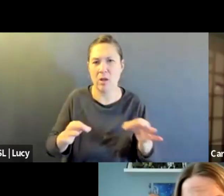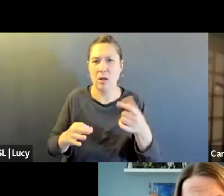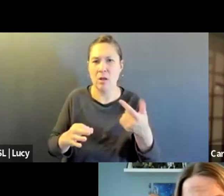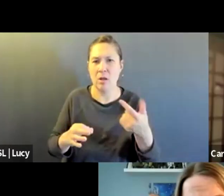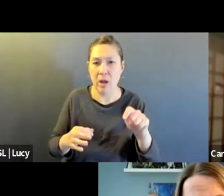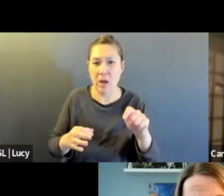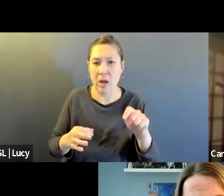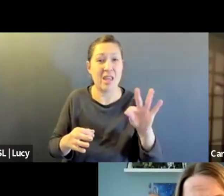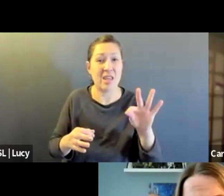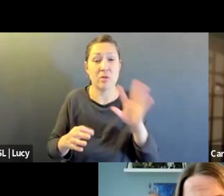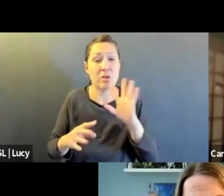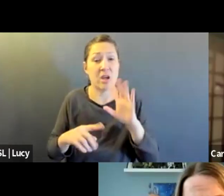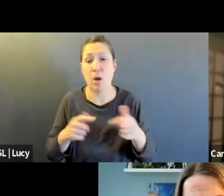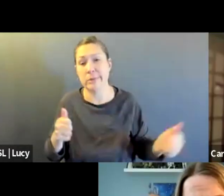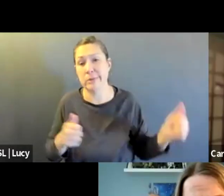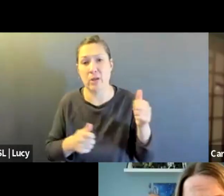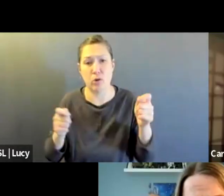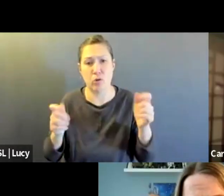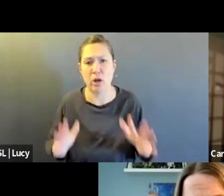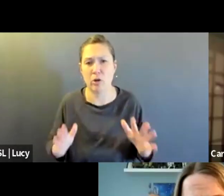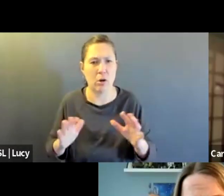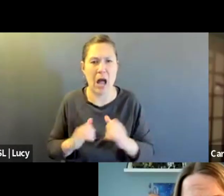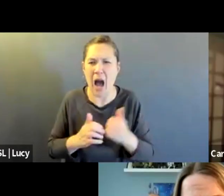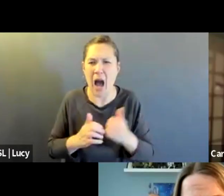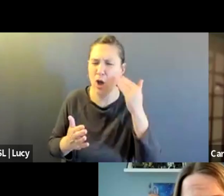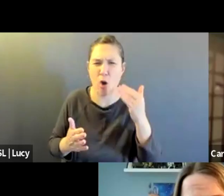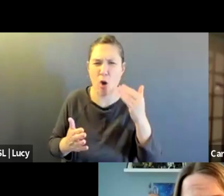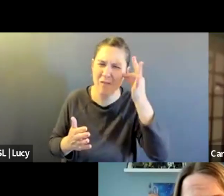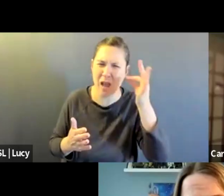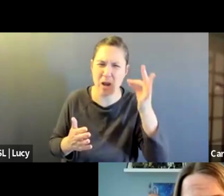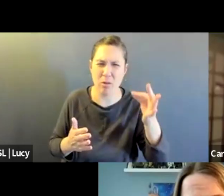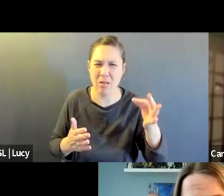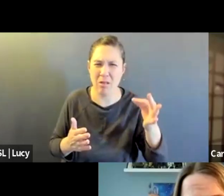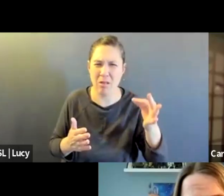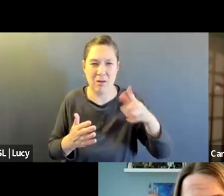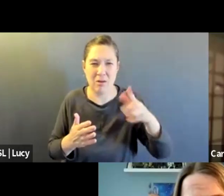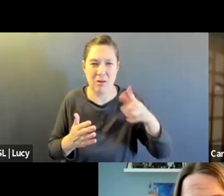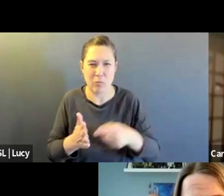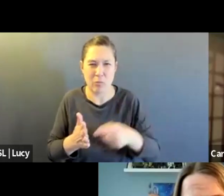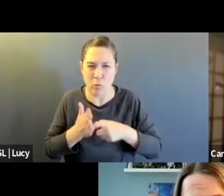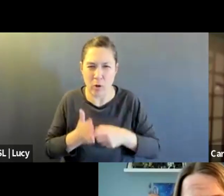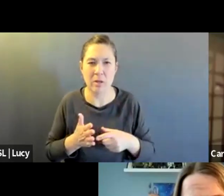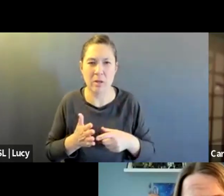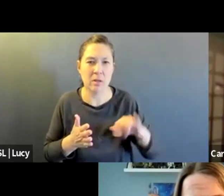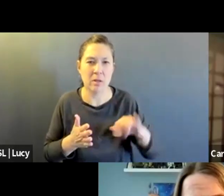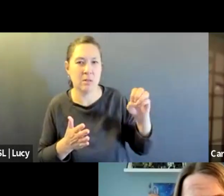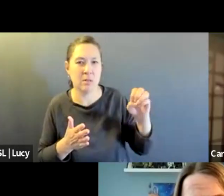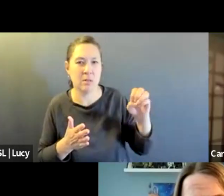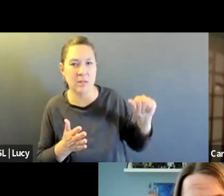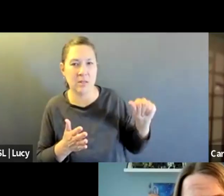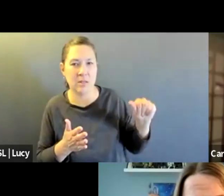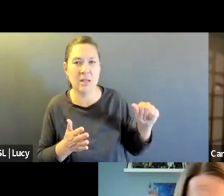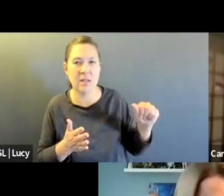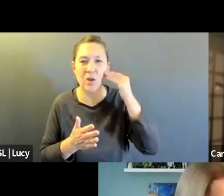ed director find out? Yeah. If, let's say, we understand maybe some turnover. So maybe